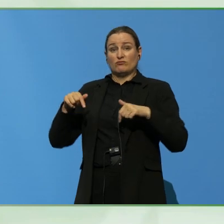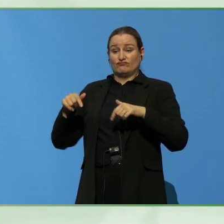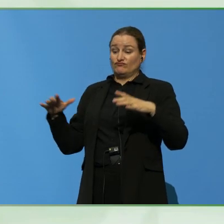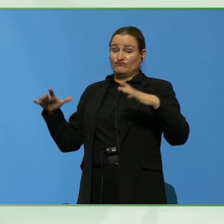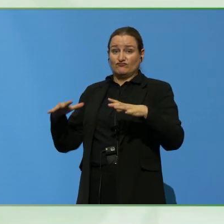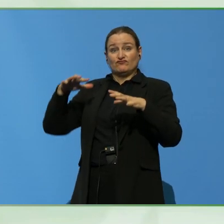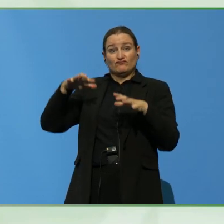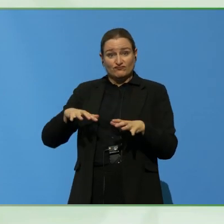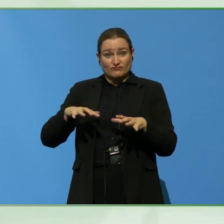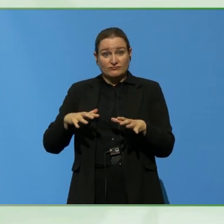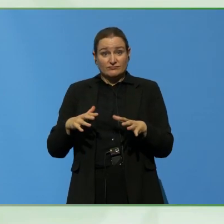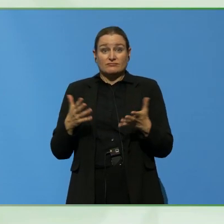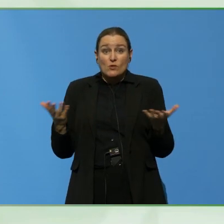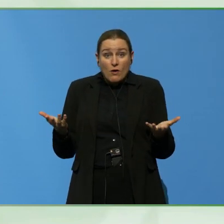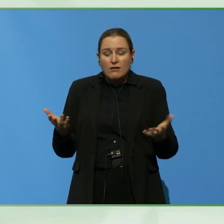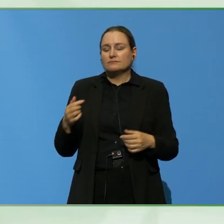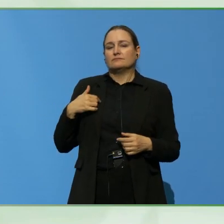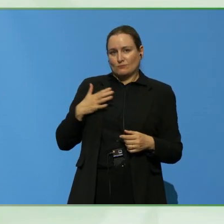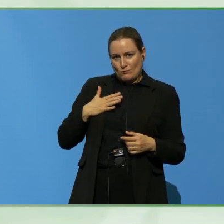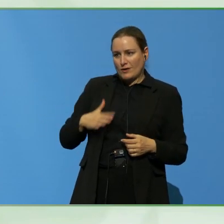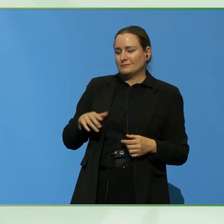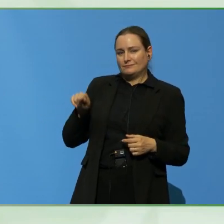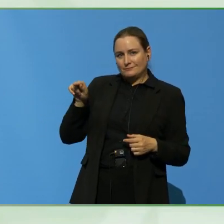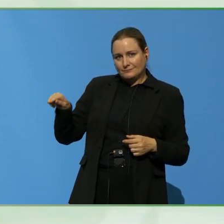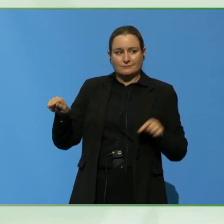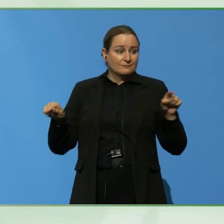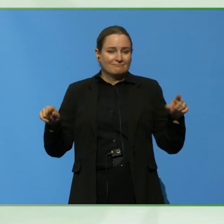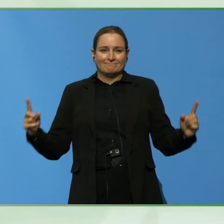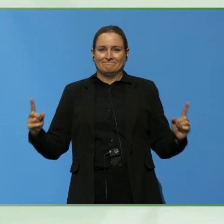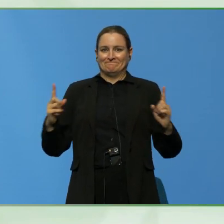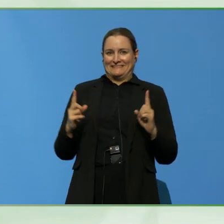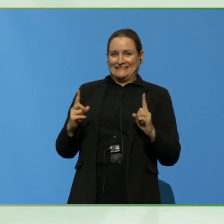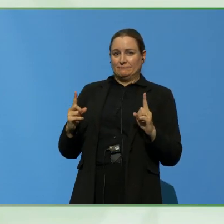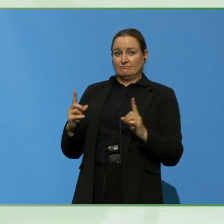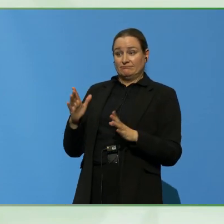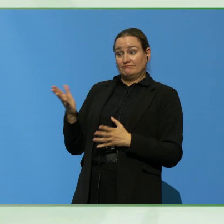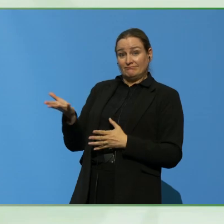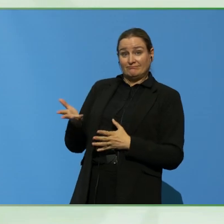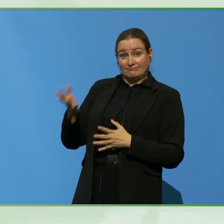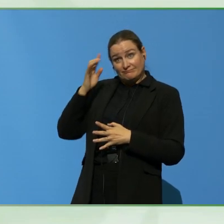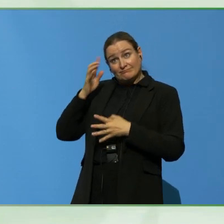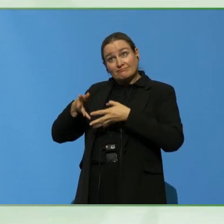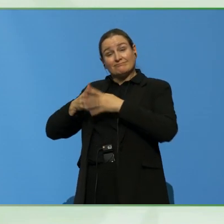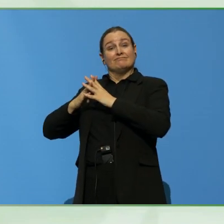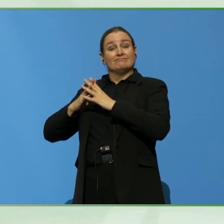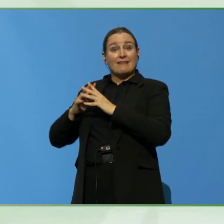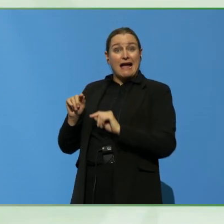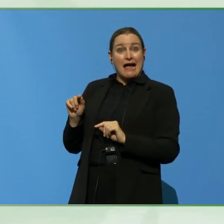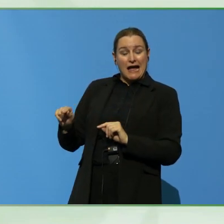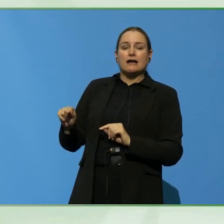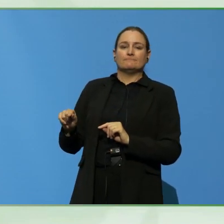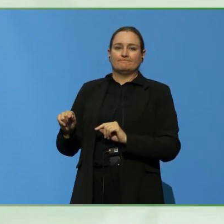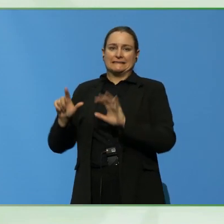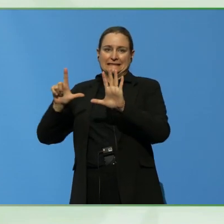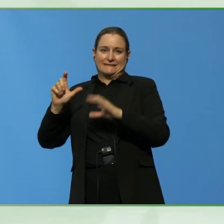incubator, and now we have 70 startups.